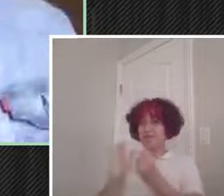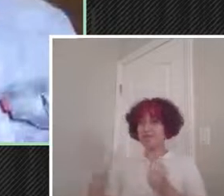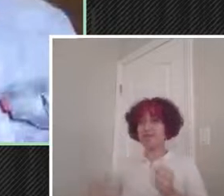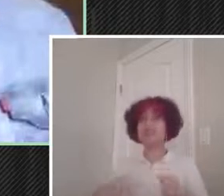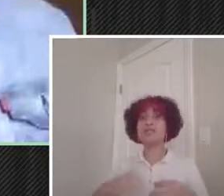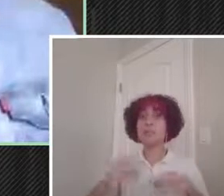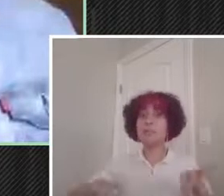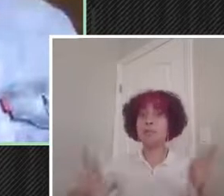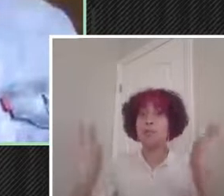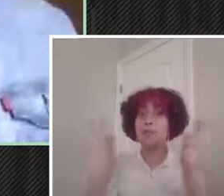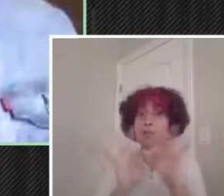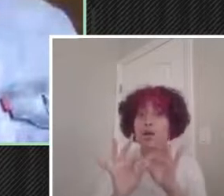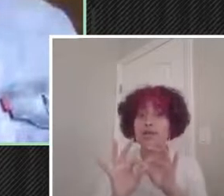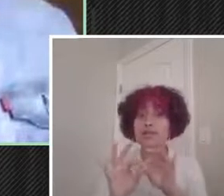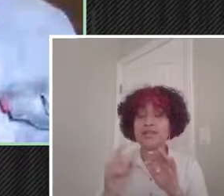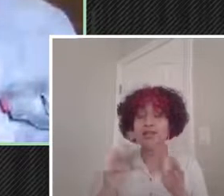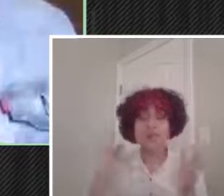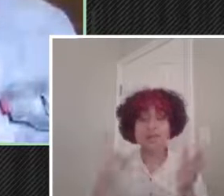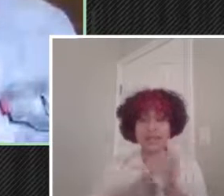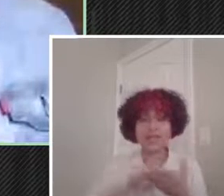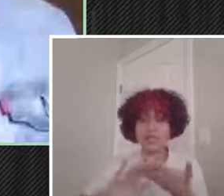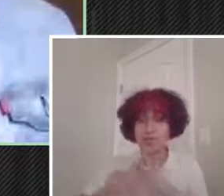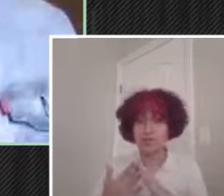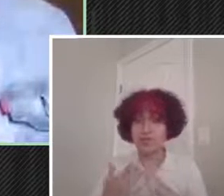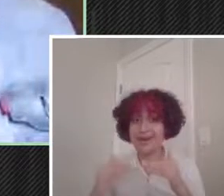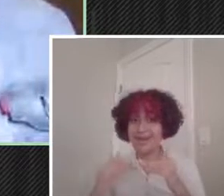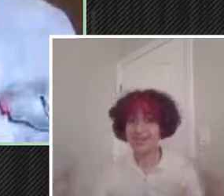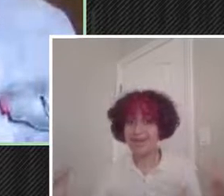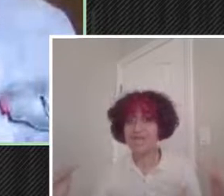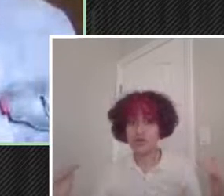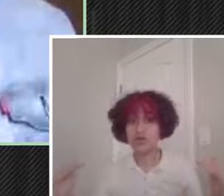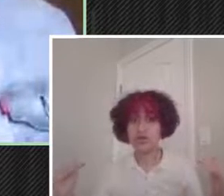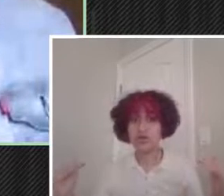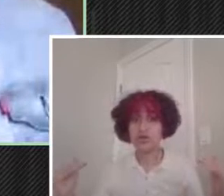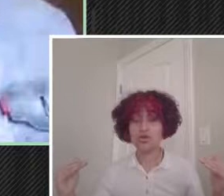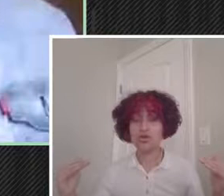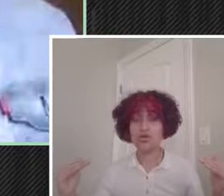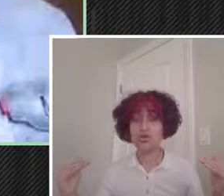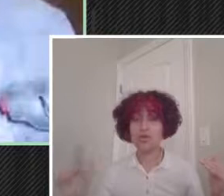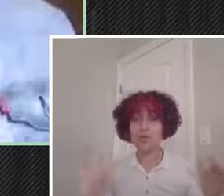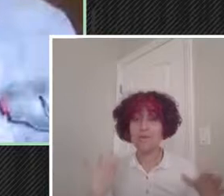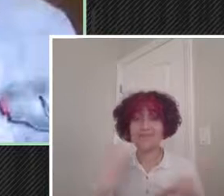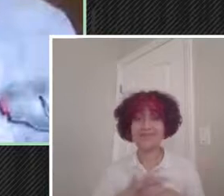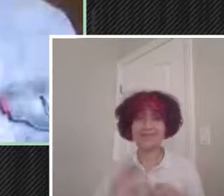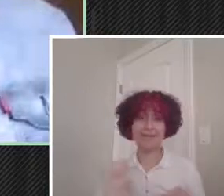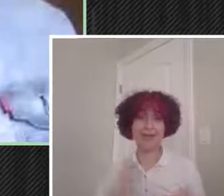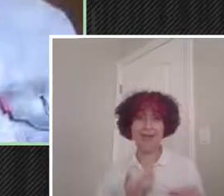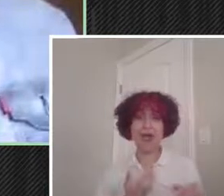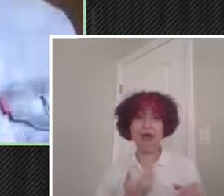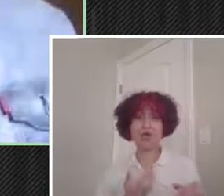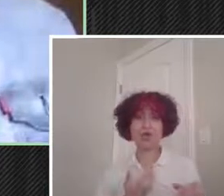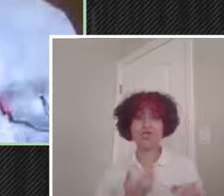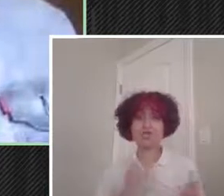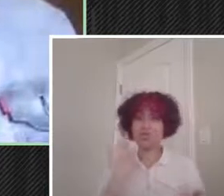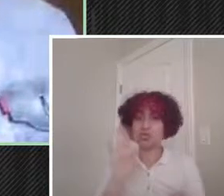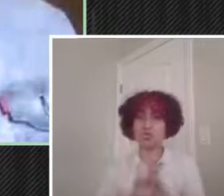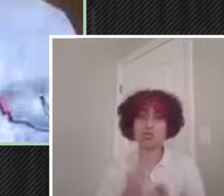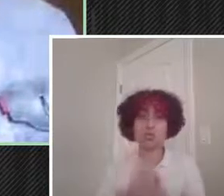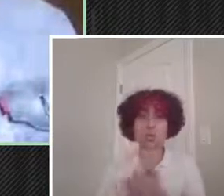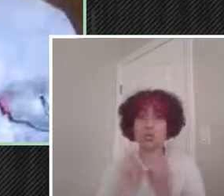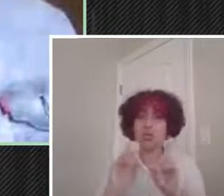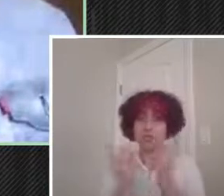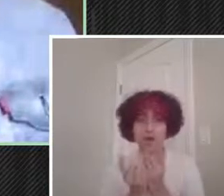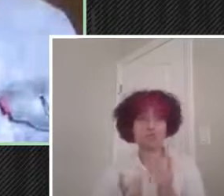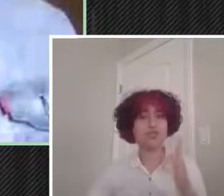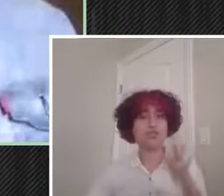that we on a grassroots level participate in, for example, our local school boards, show up to our city council